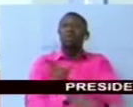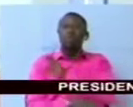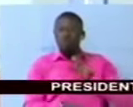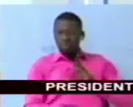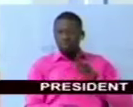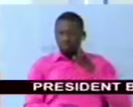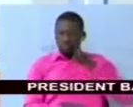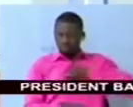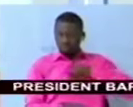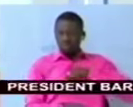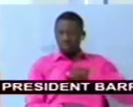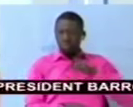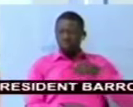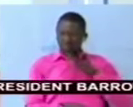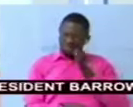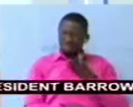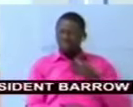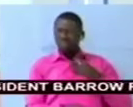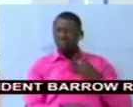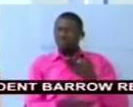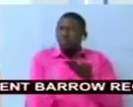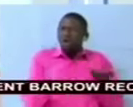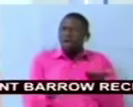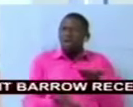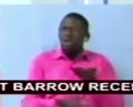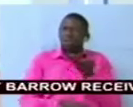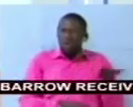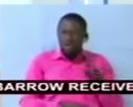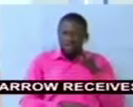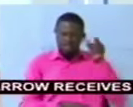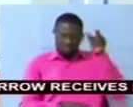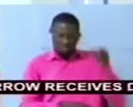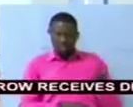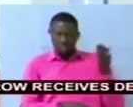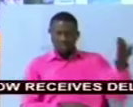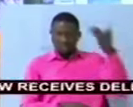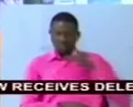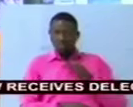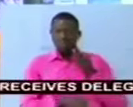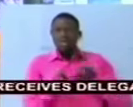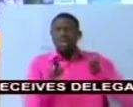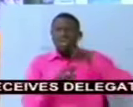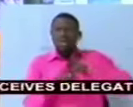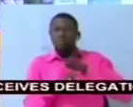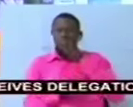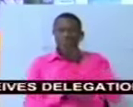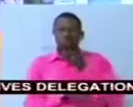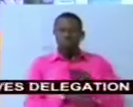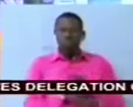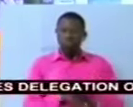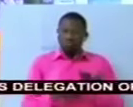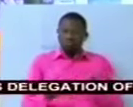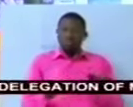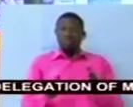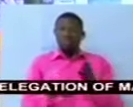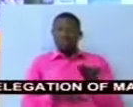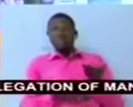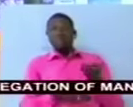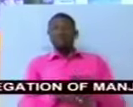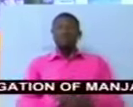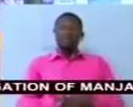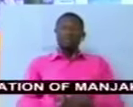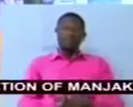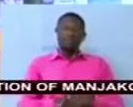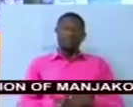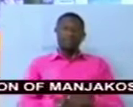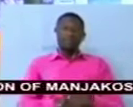a reason why this guy would come to you to tell you? Ne kom ka yow nak bere bobu yaw ya ko momon pakka bobu ndax